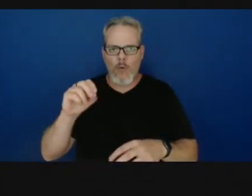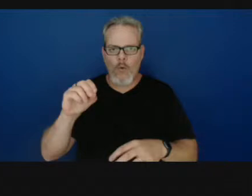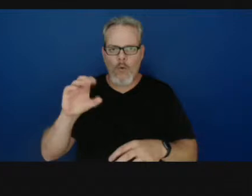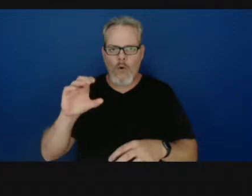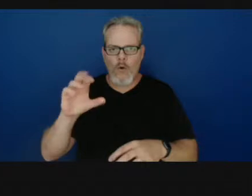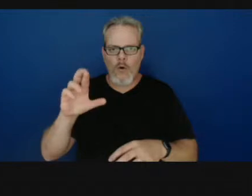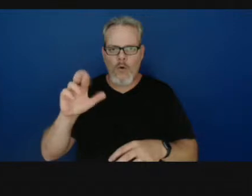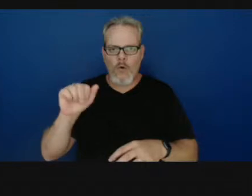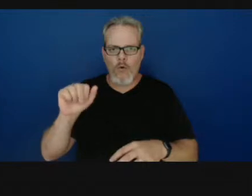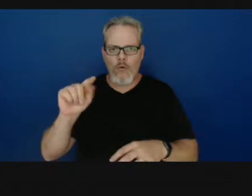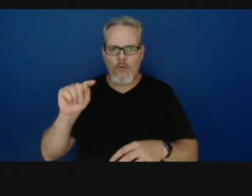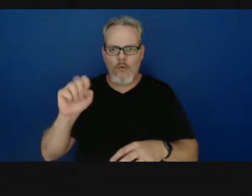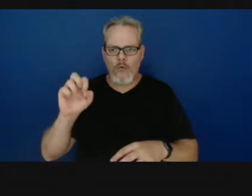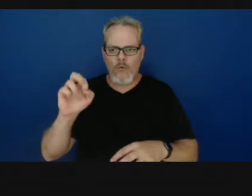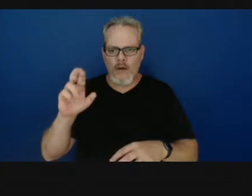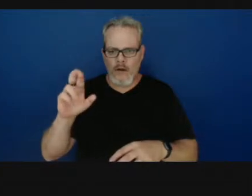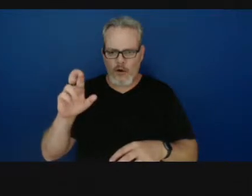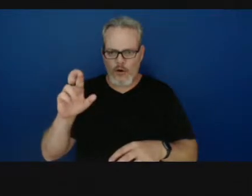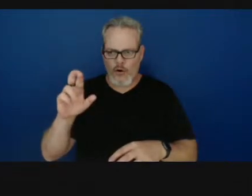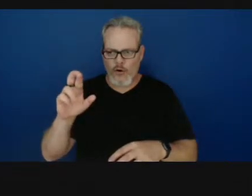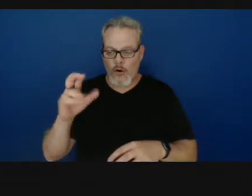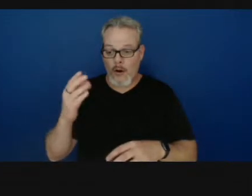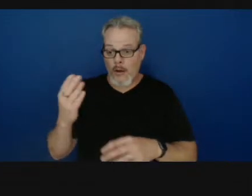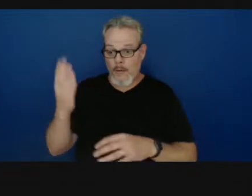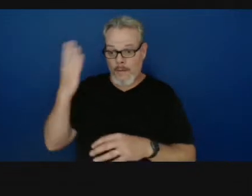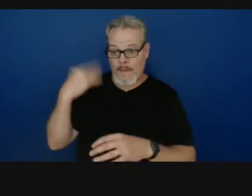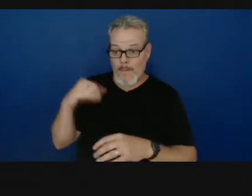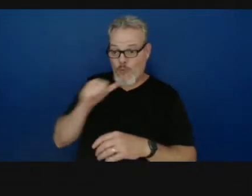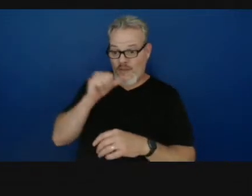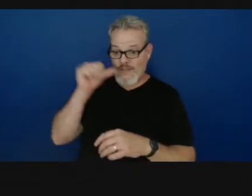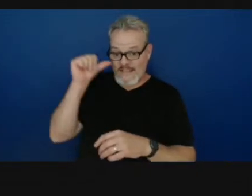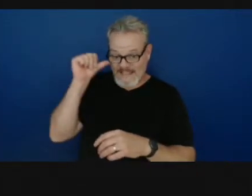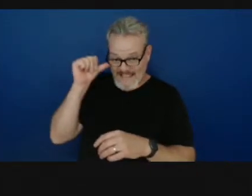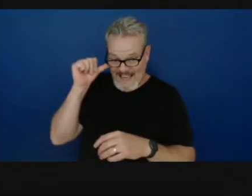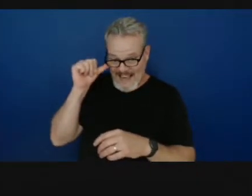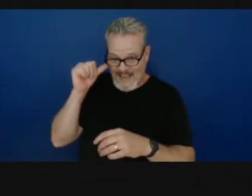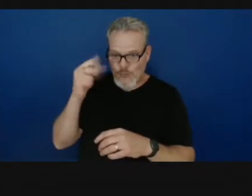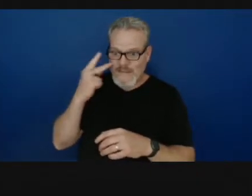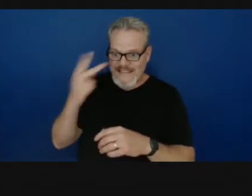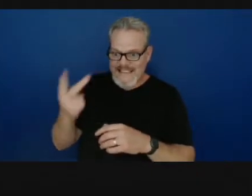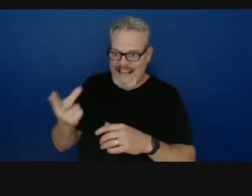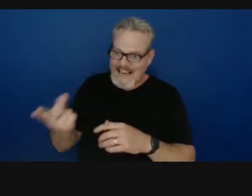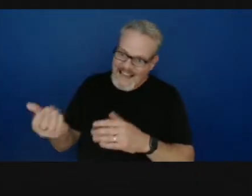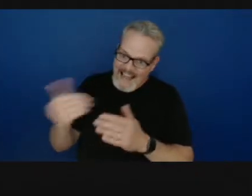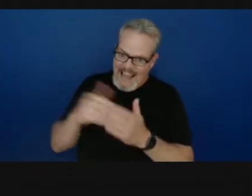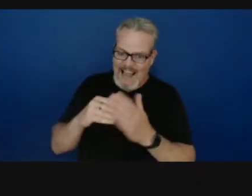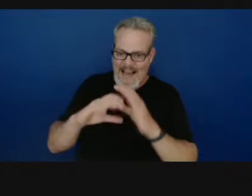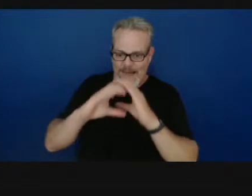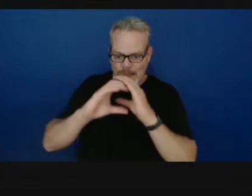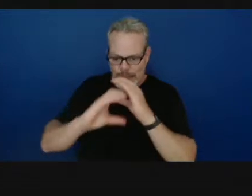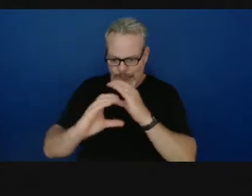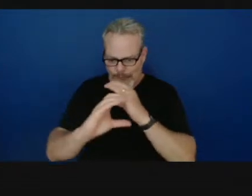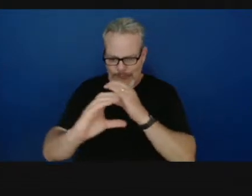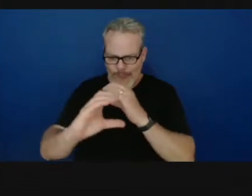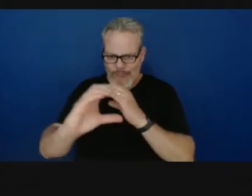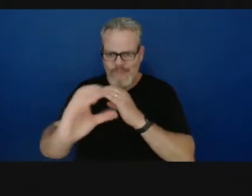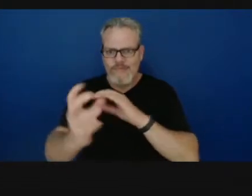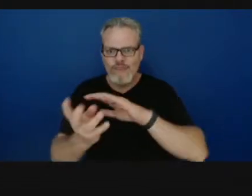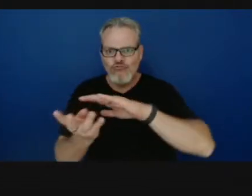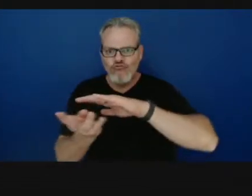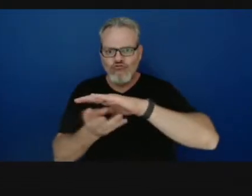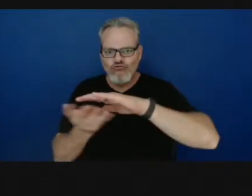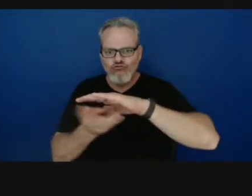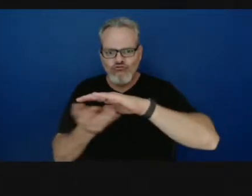It overflowed the previous day, and now it looks like there's an inner lava channel that is running through a small section of tube